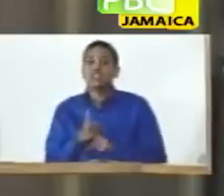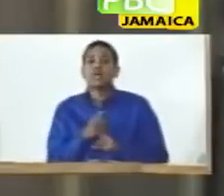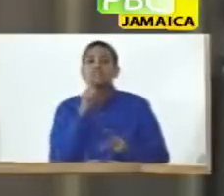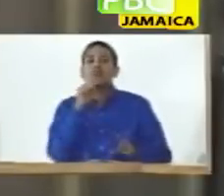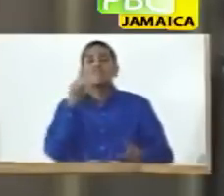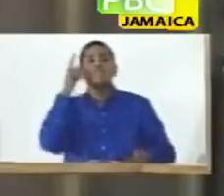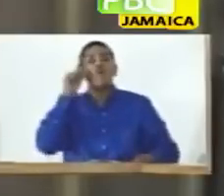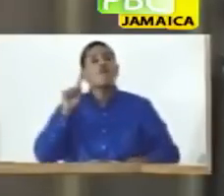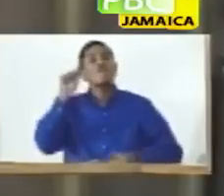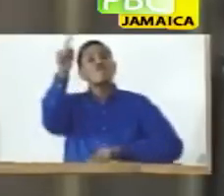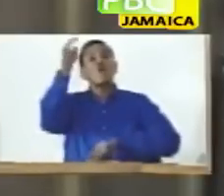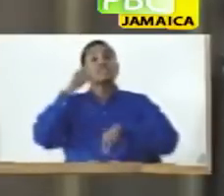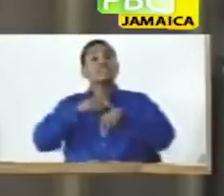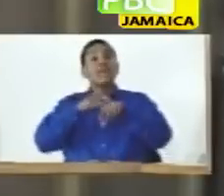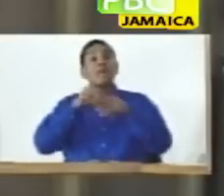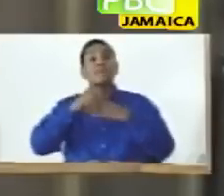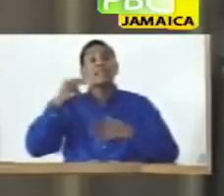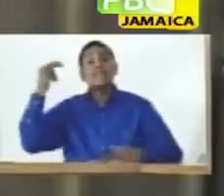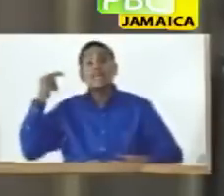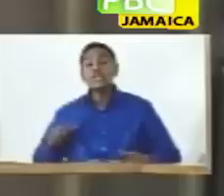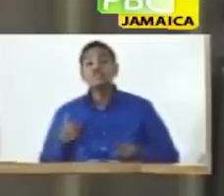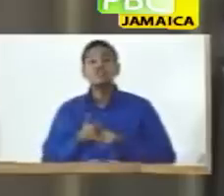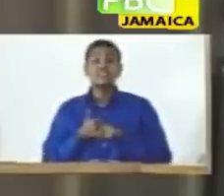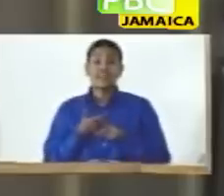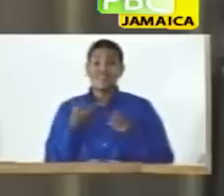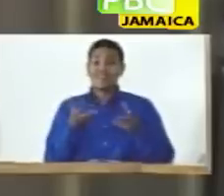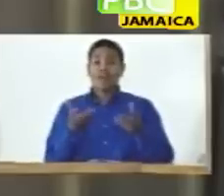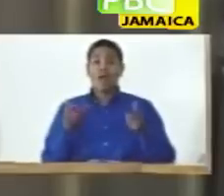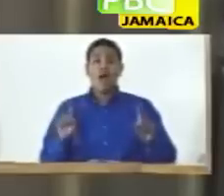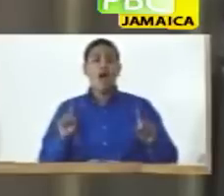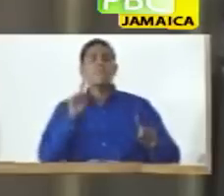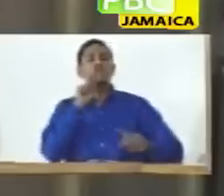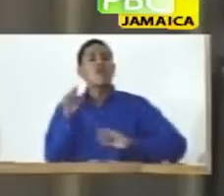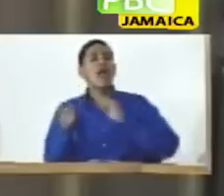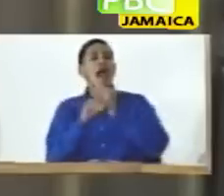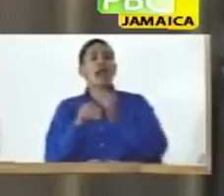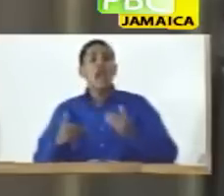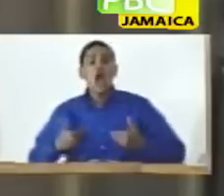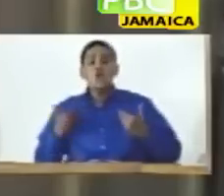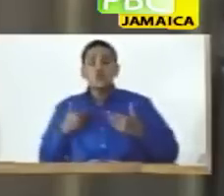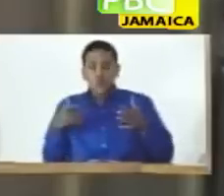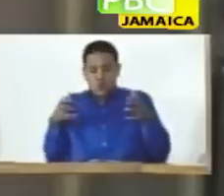for the first time in the history of the platform added a youth forum.